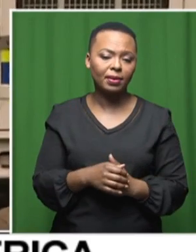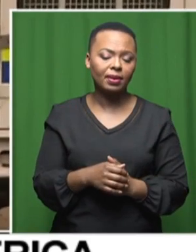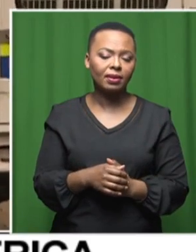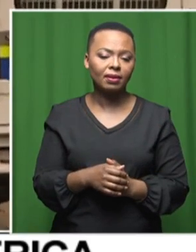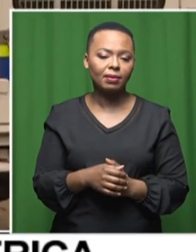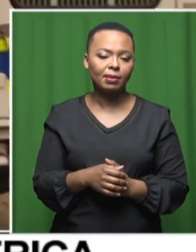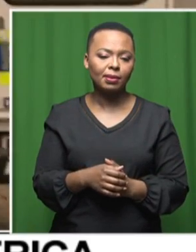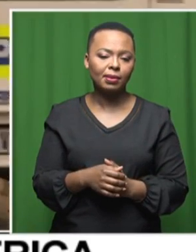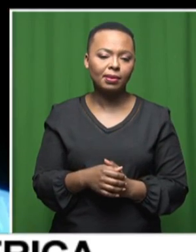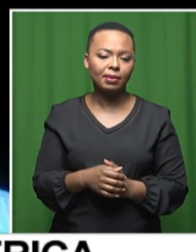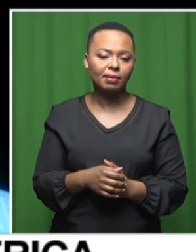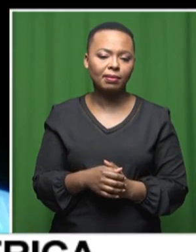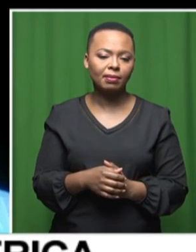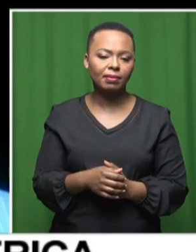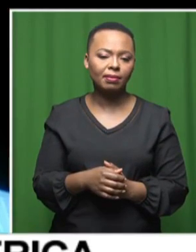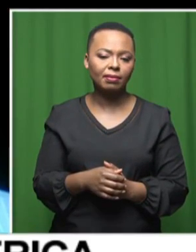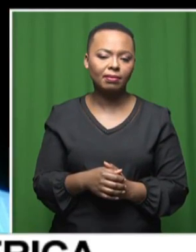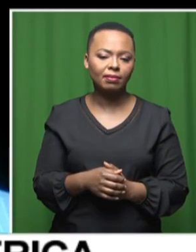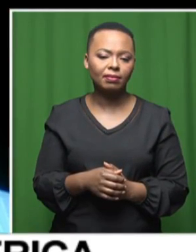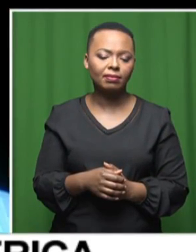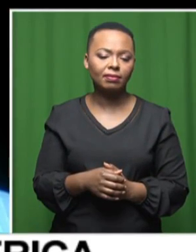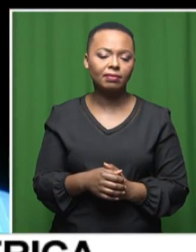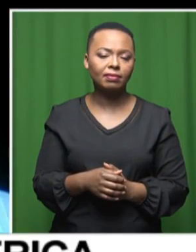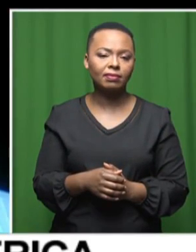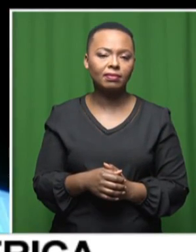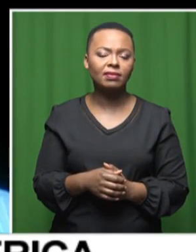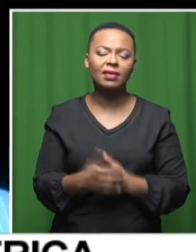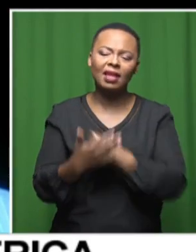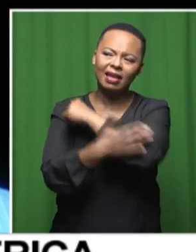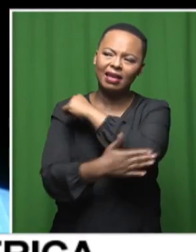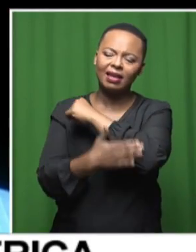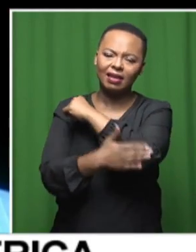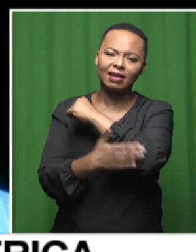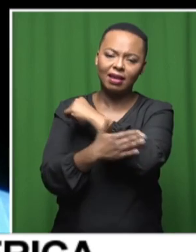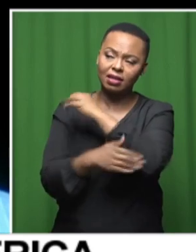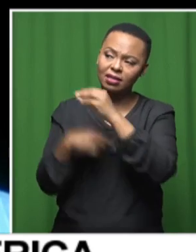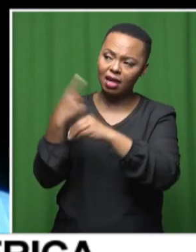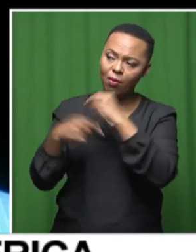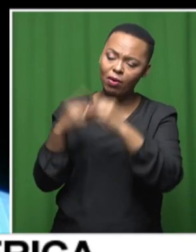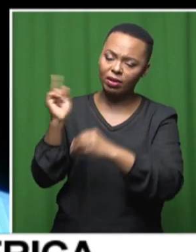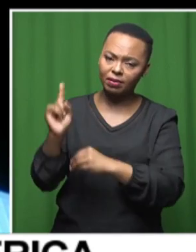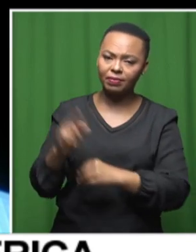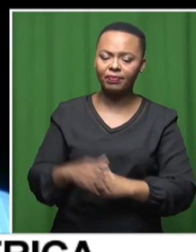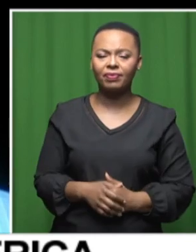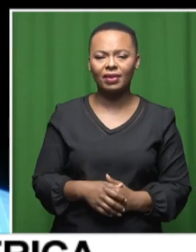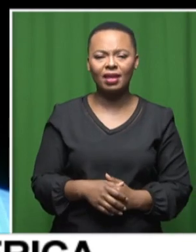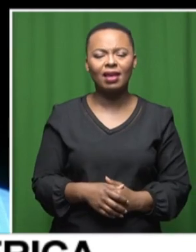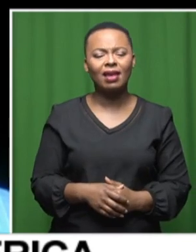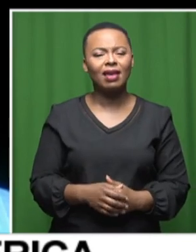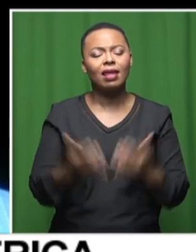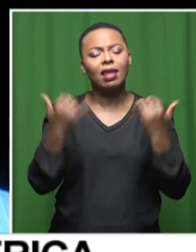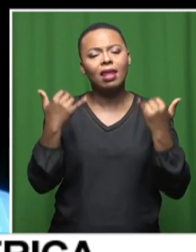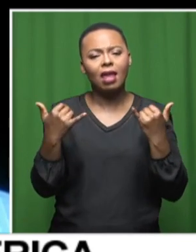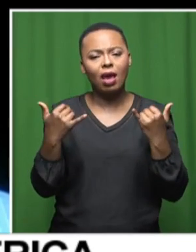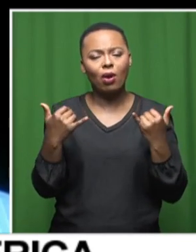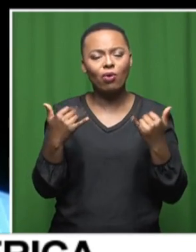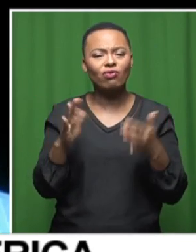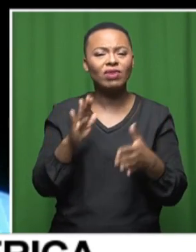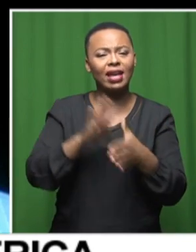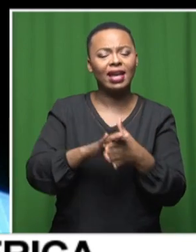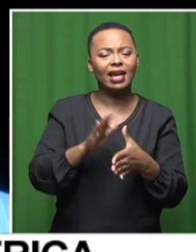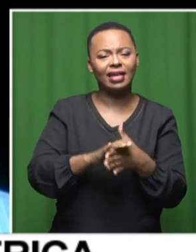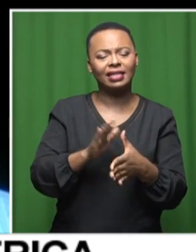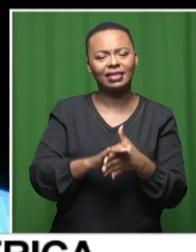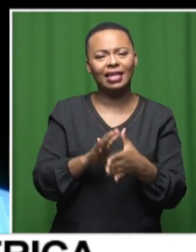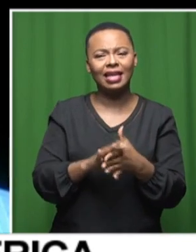what does that say about our country? What does that say about our policing? Because surely these